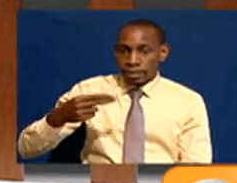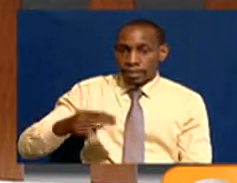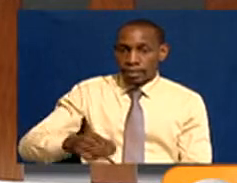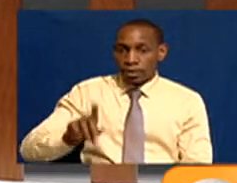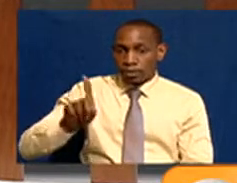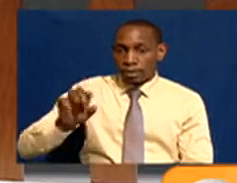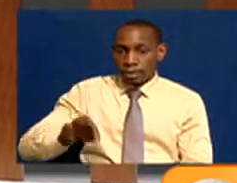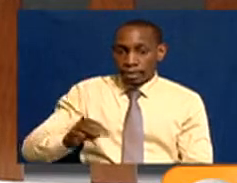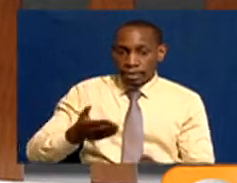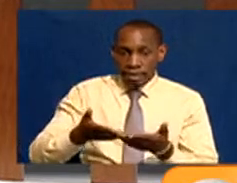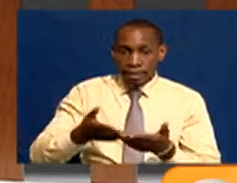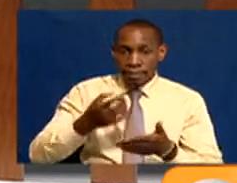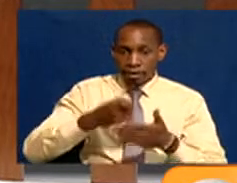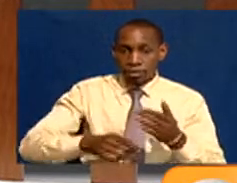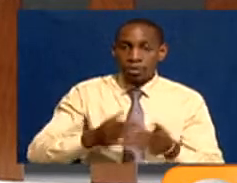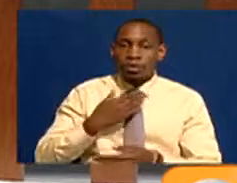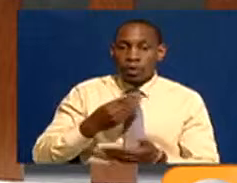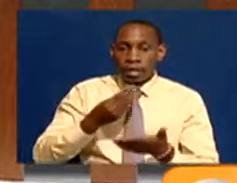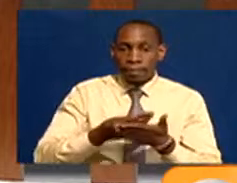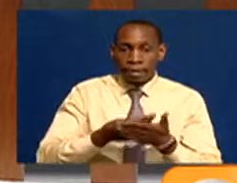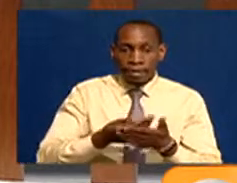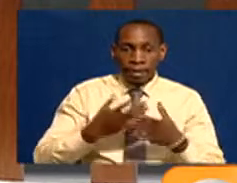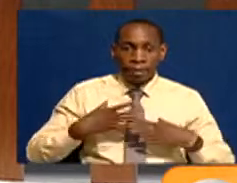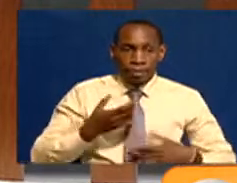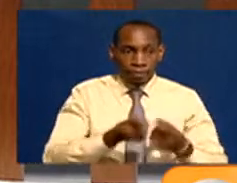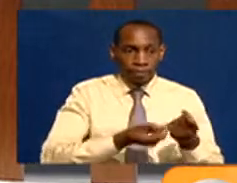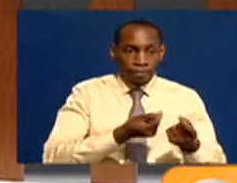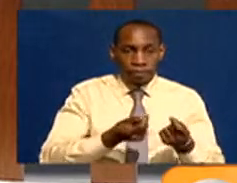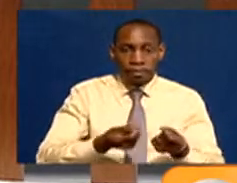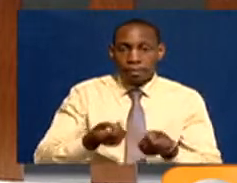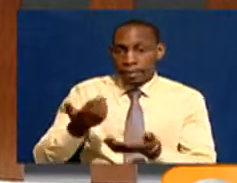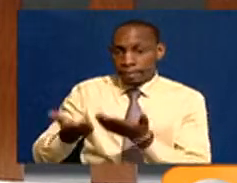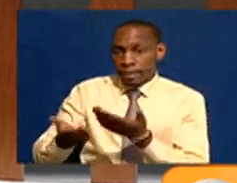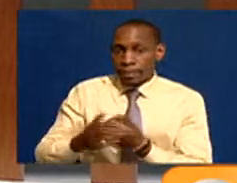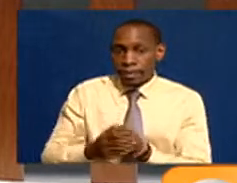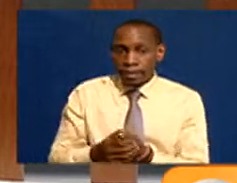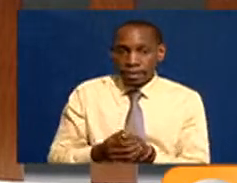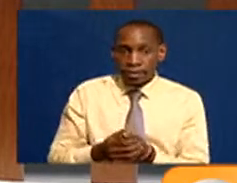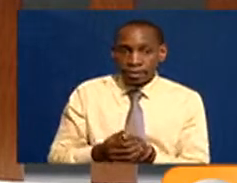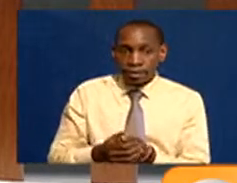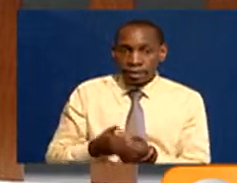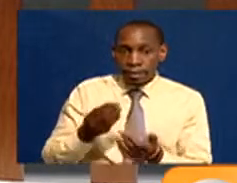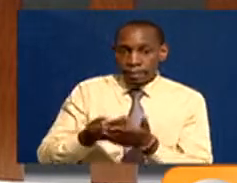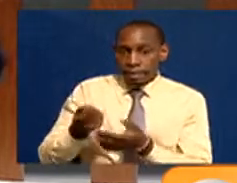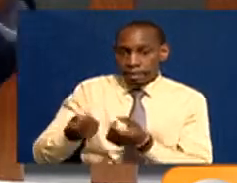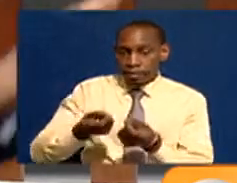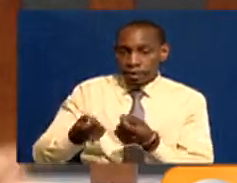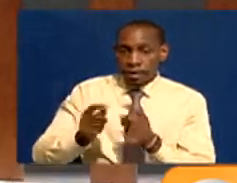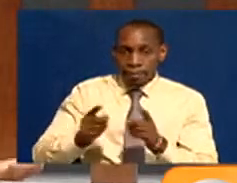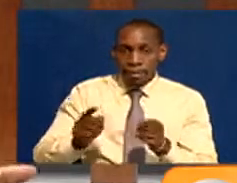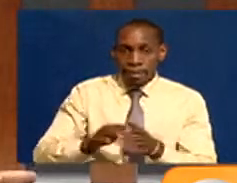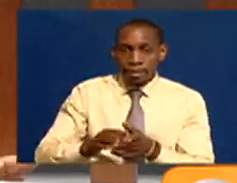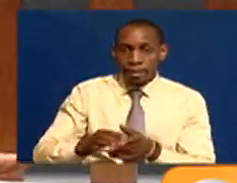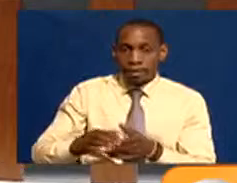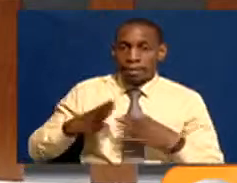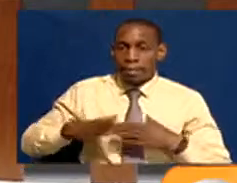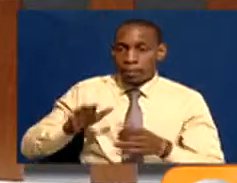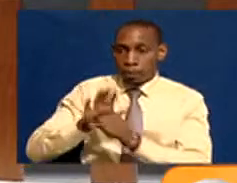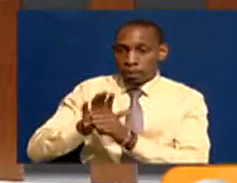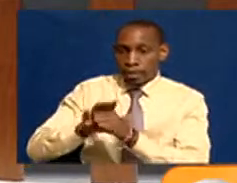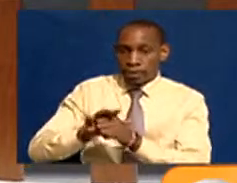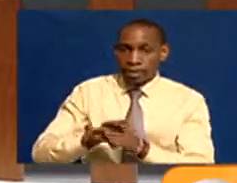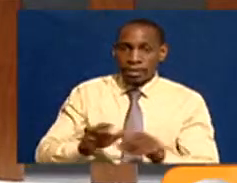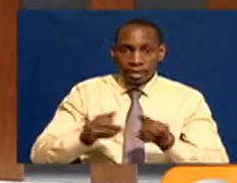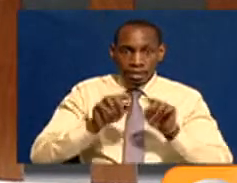ultimately, do you want more money for few people? Or maybe not slightly less money, but for millions of people.